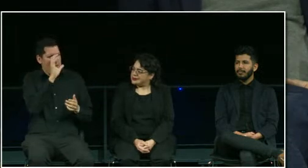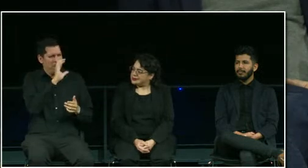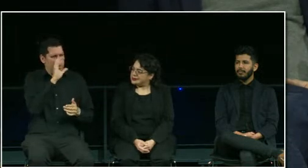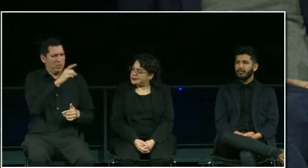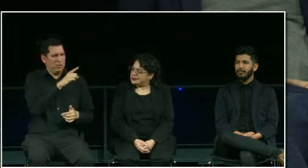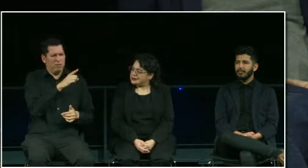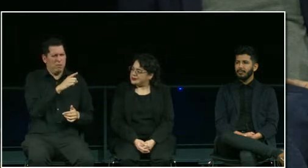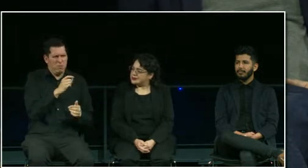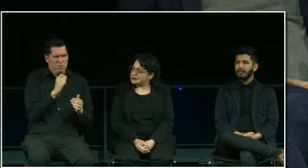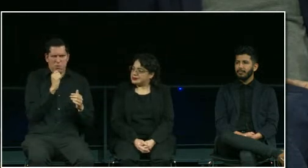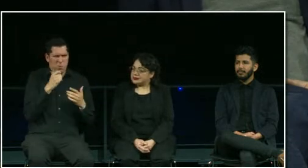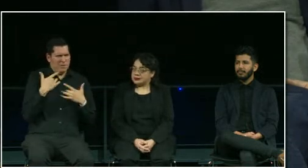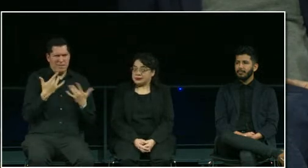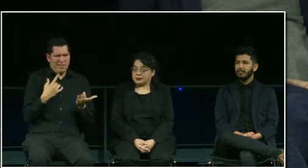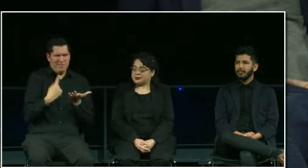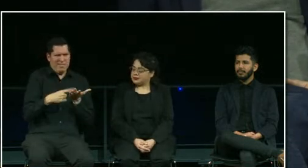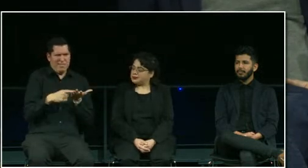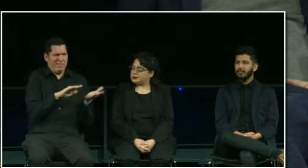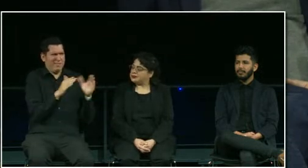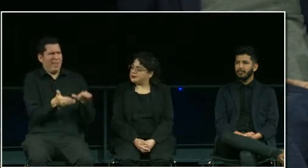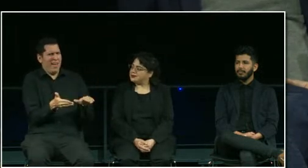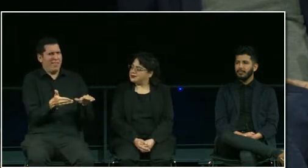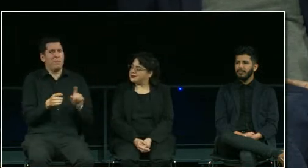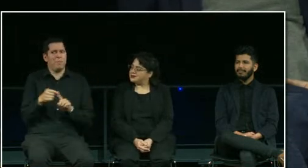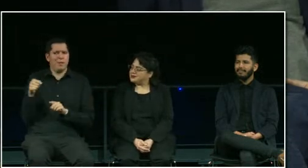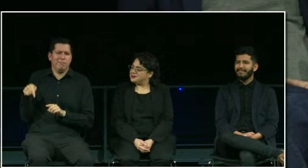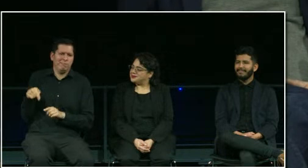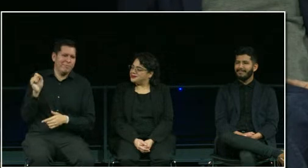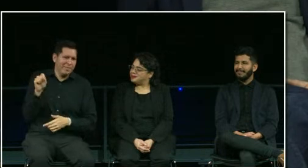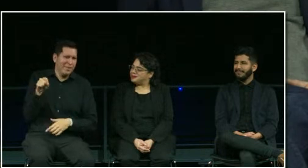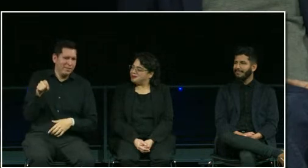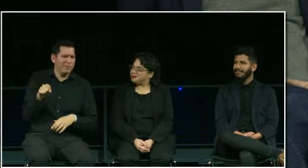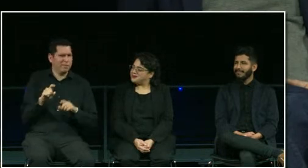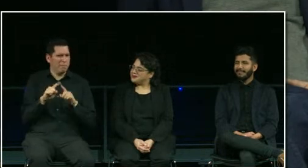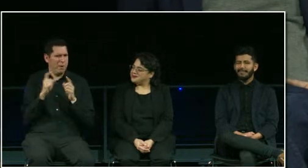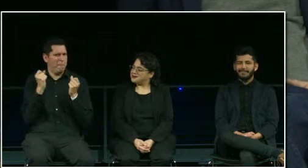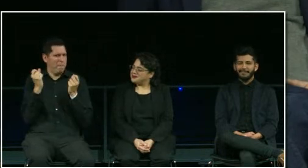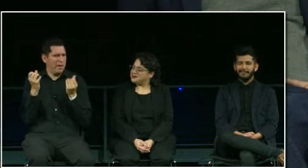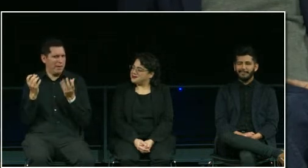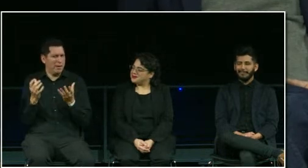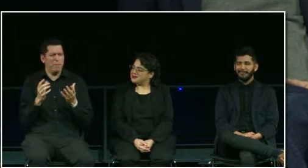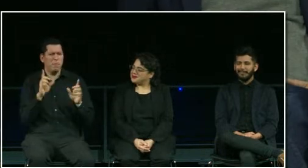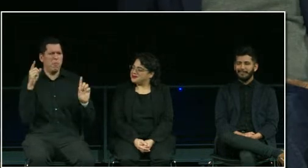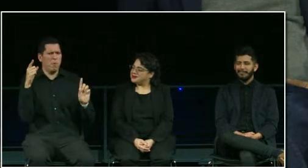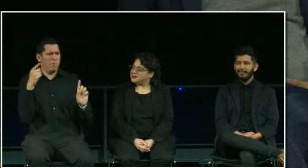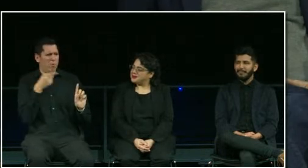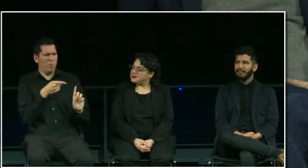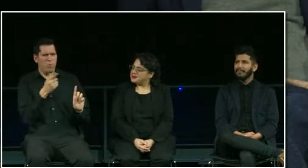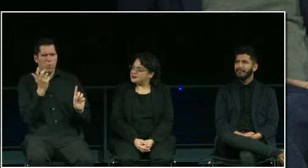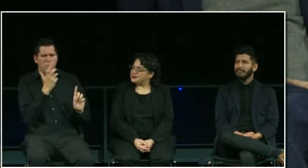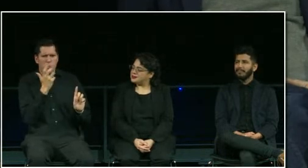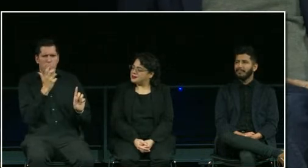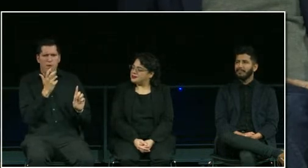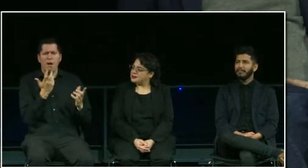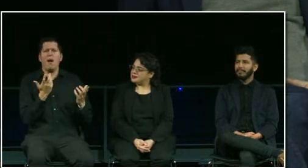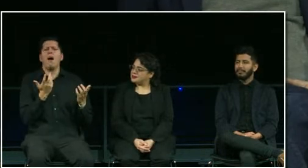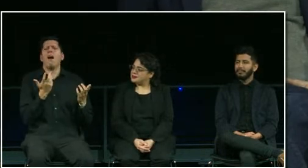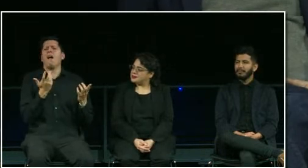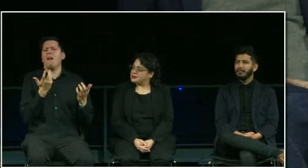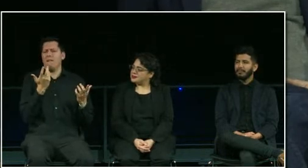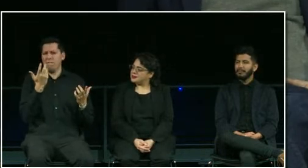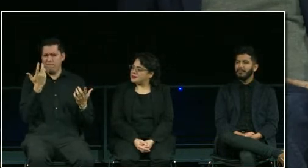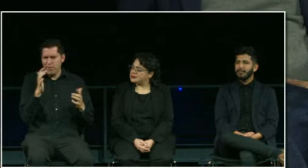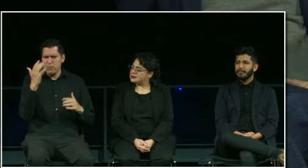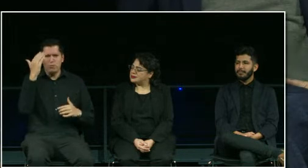talk about death. Well, I guess this year we are. we have multiple. But that we really knew we had